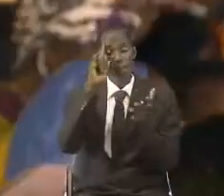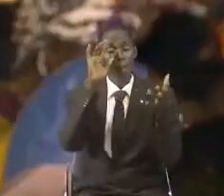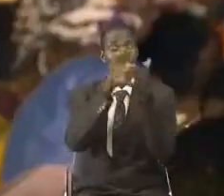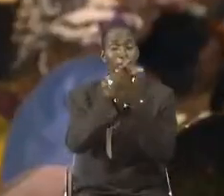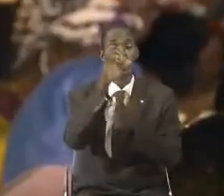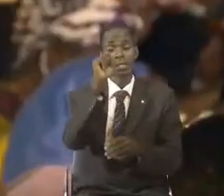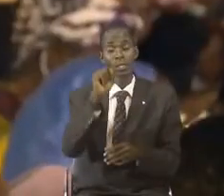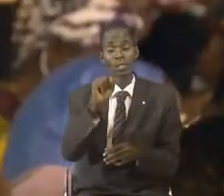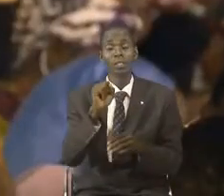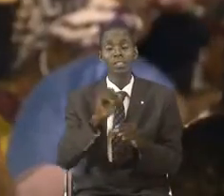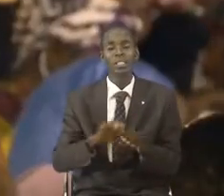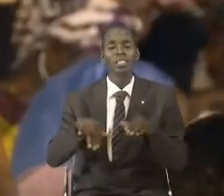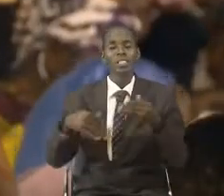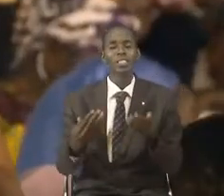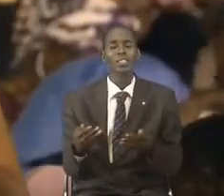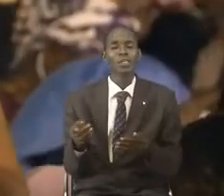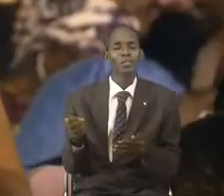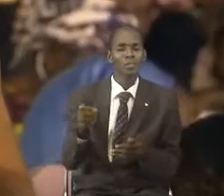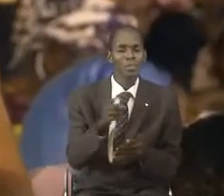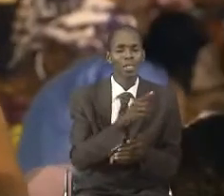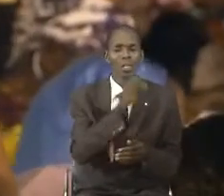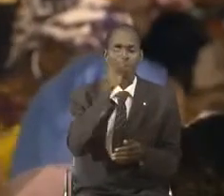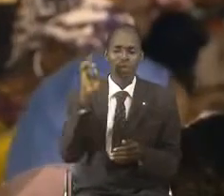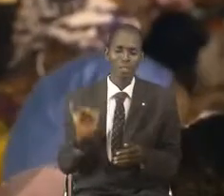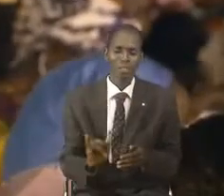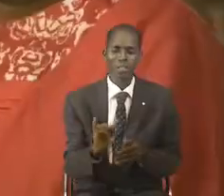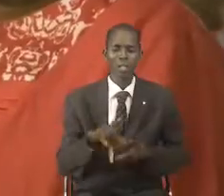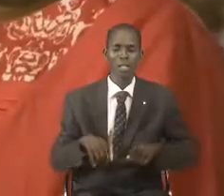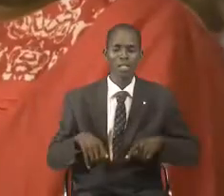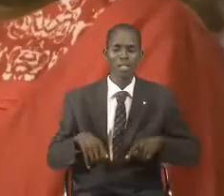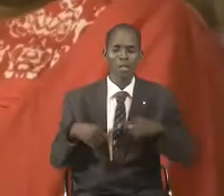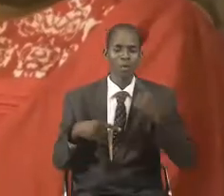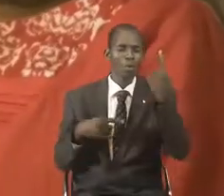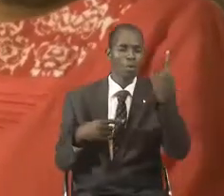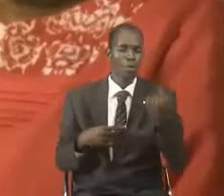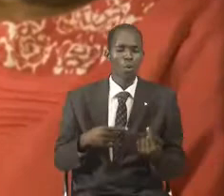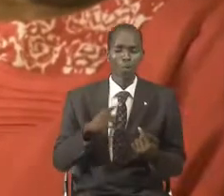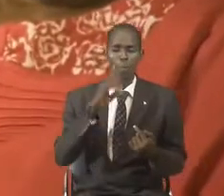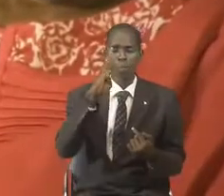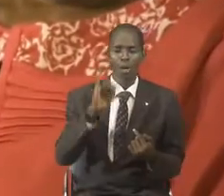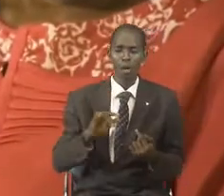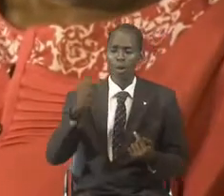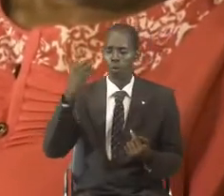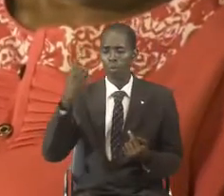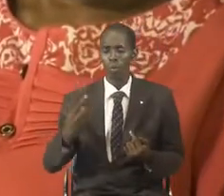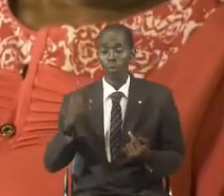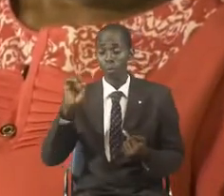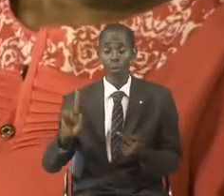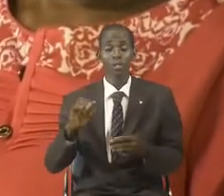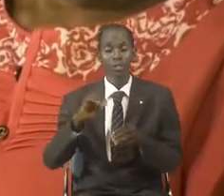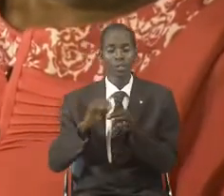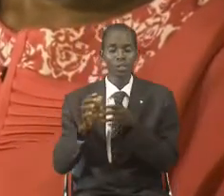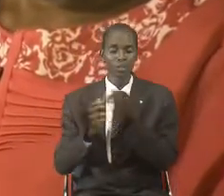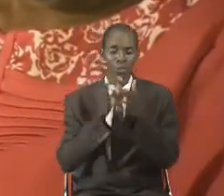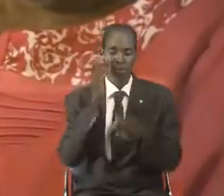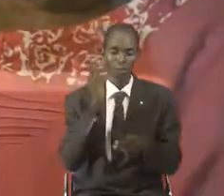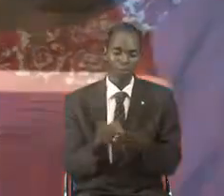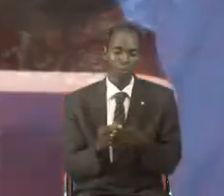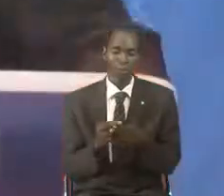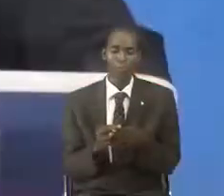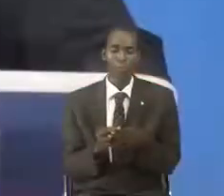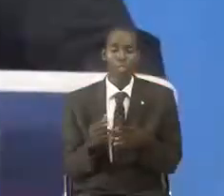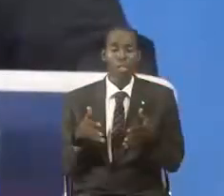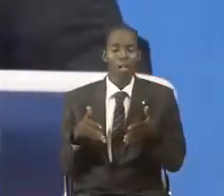to everyone who believes, grant them eternal life one by one, one